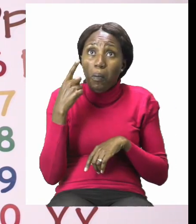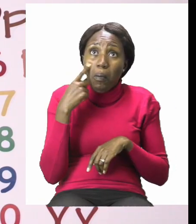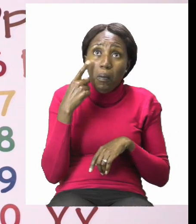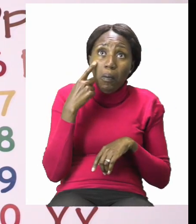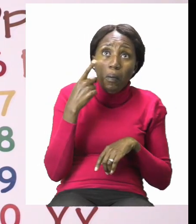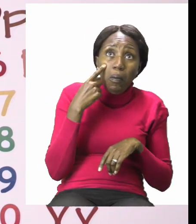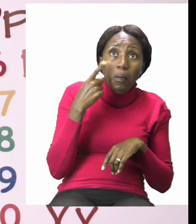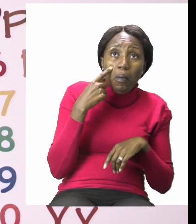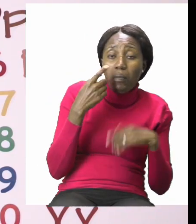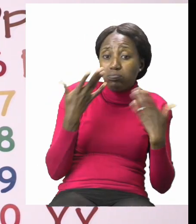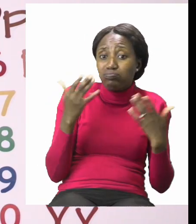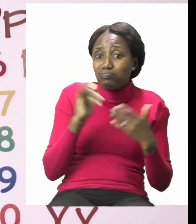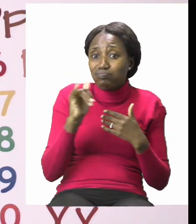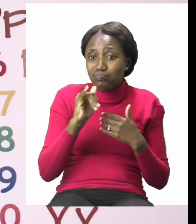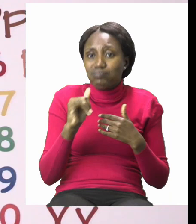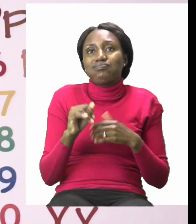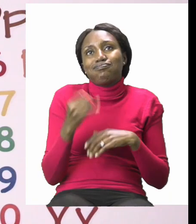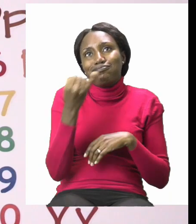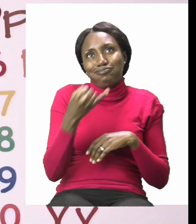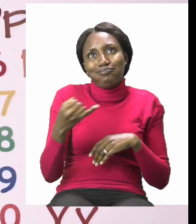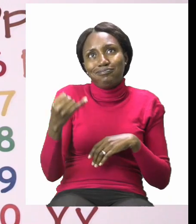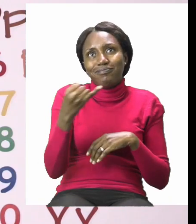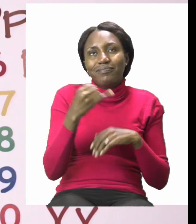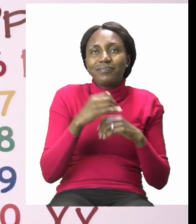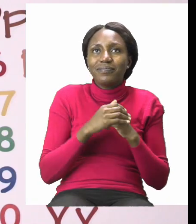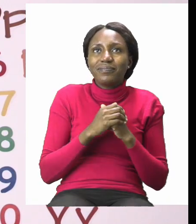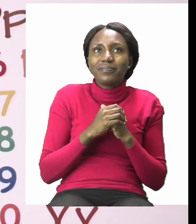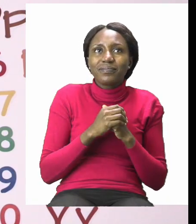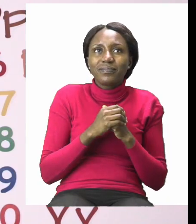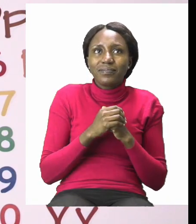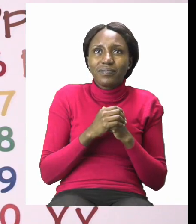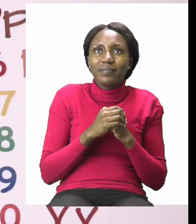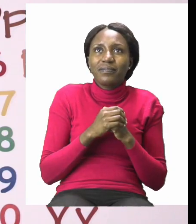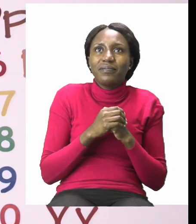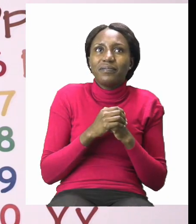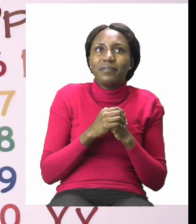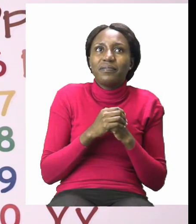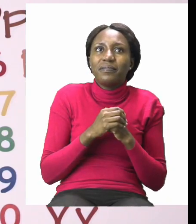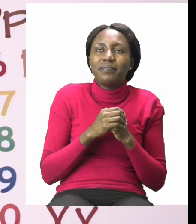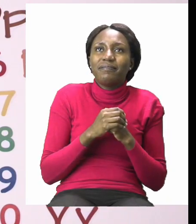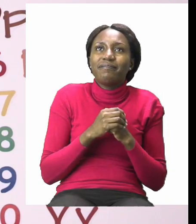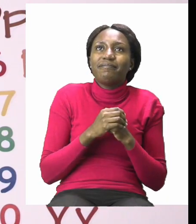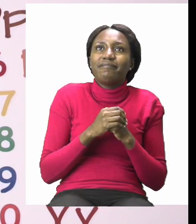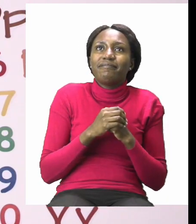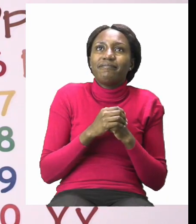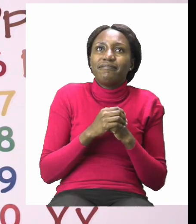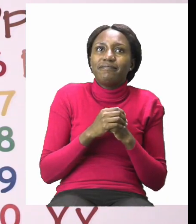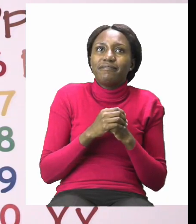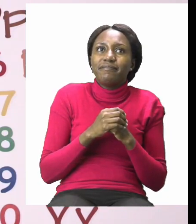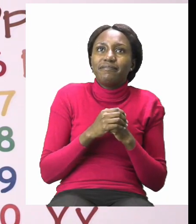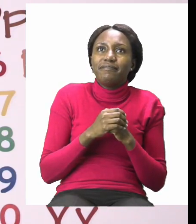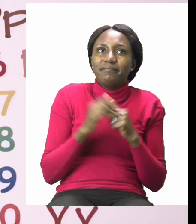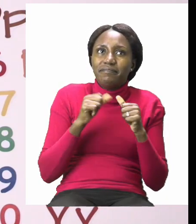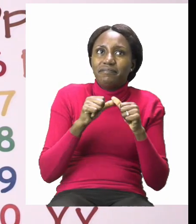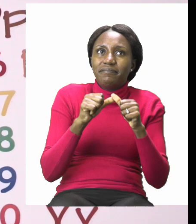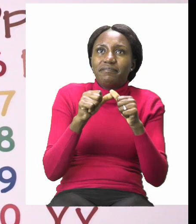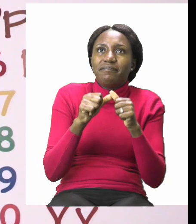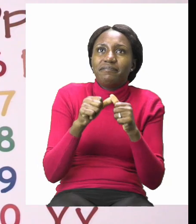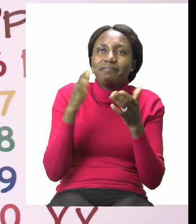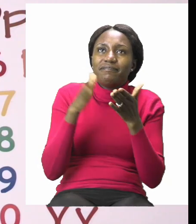keep the house clean. Now that we're done with that, and when you are done with your drawings, we can move on to the next